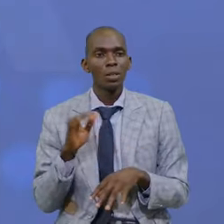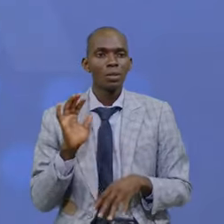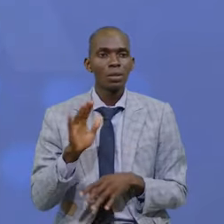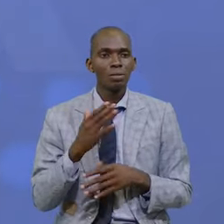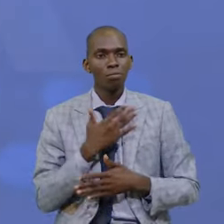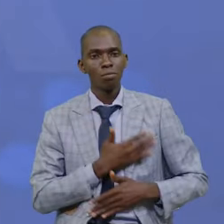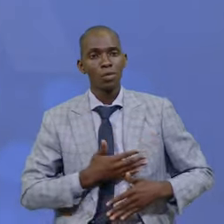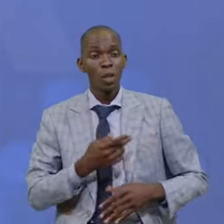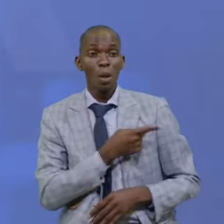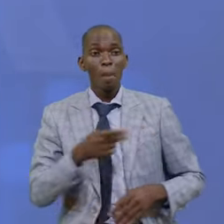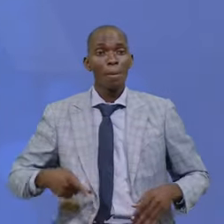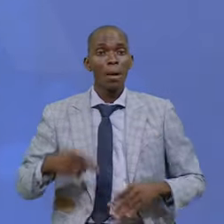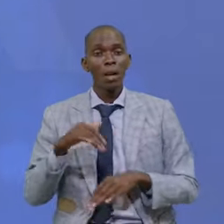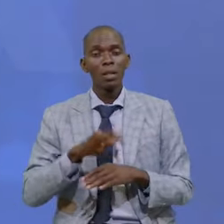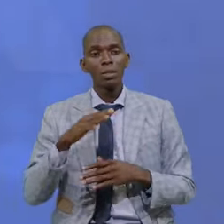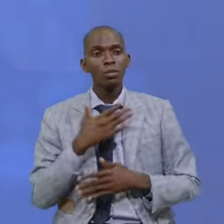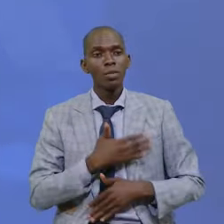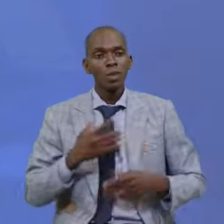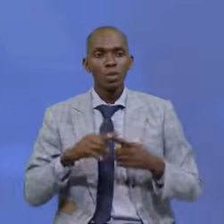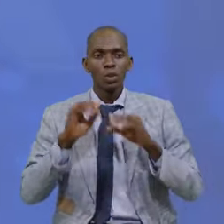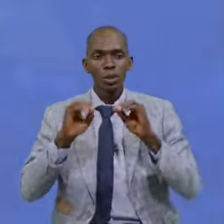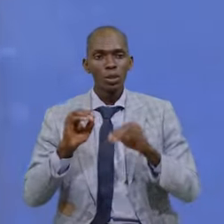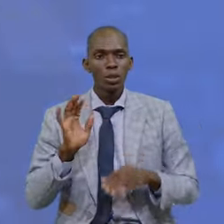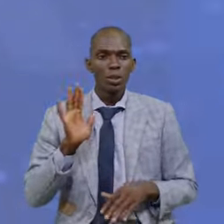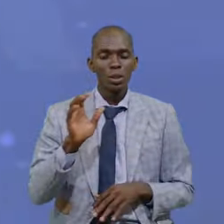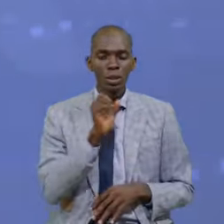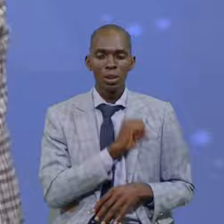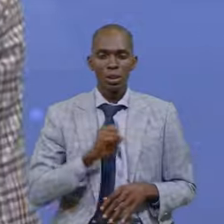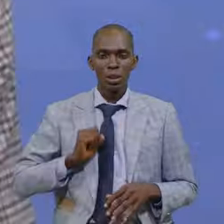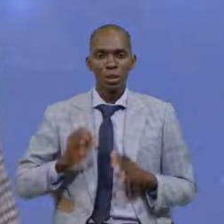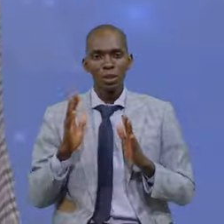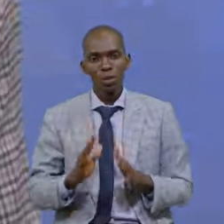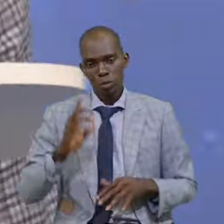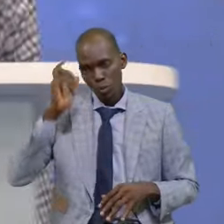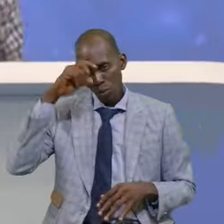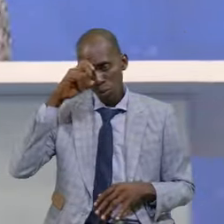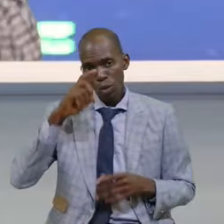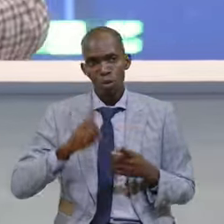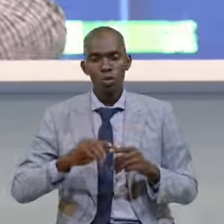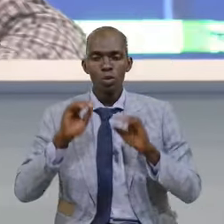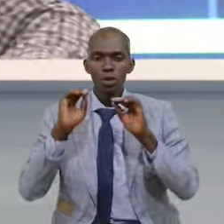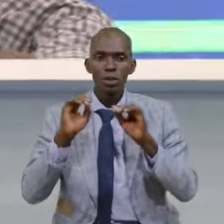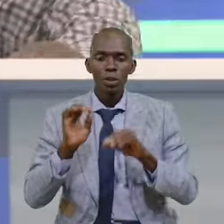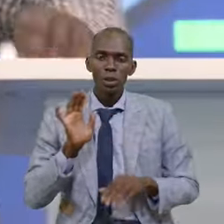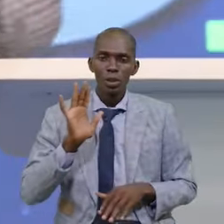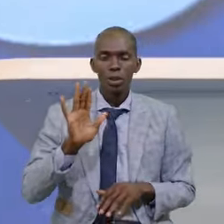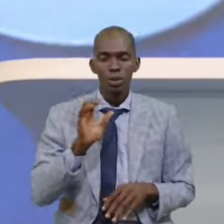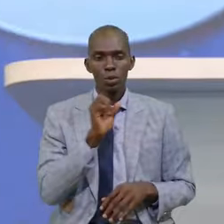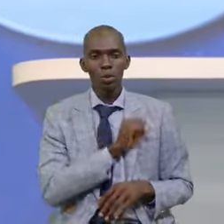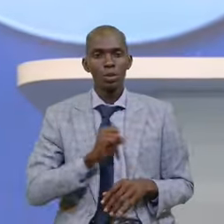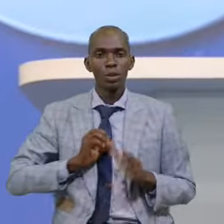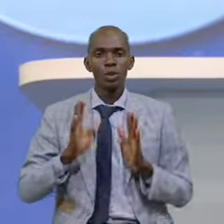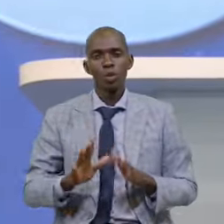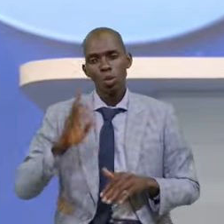his senators wisdom. And to teach his senators wisdom. I don't know